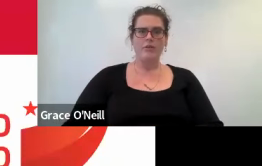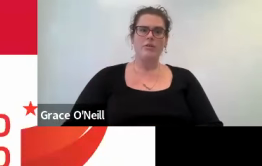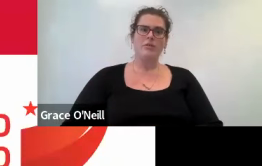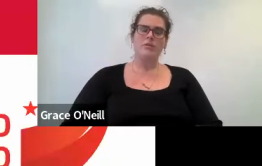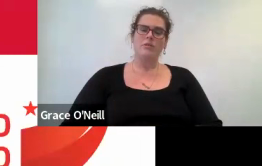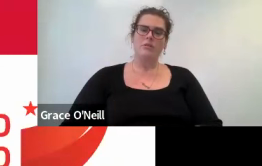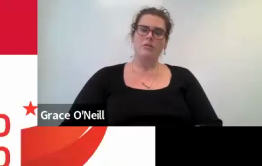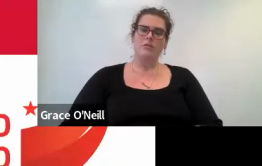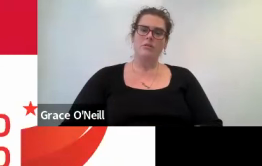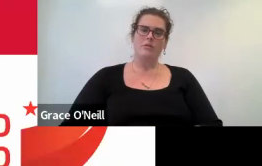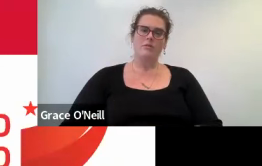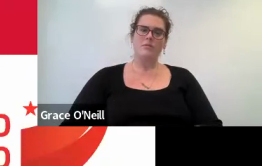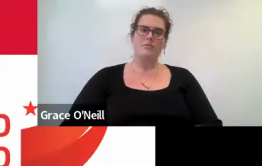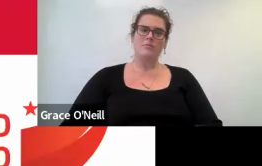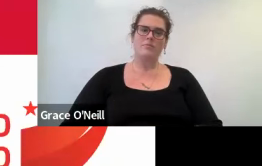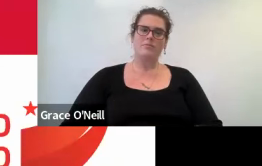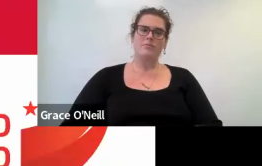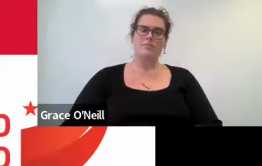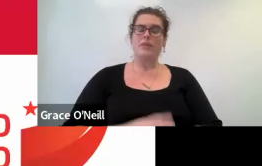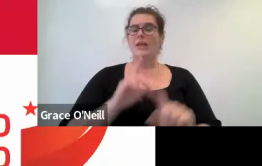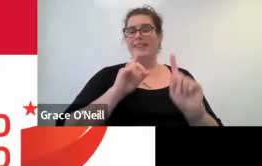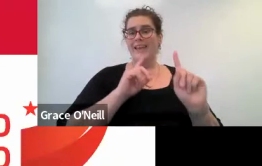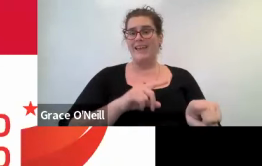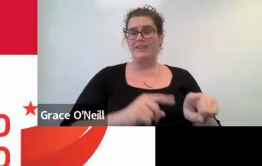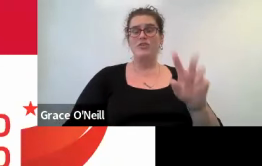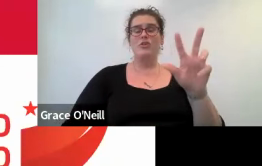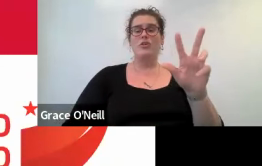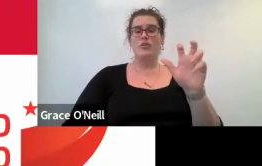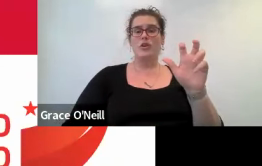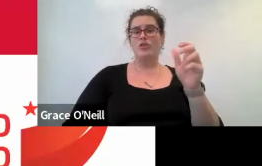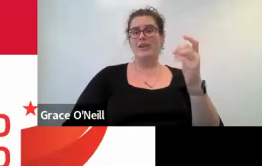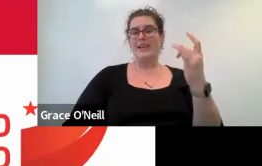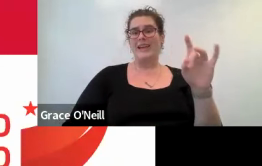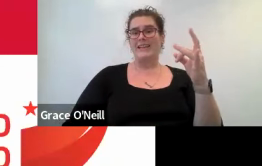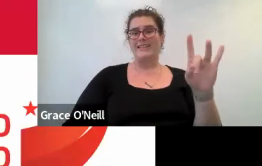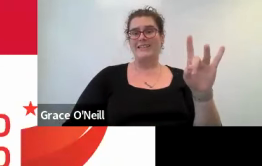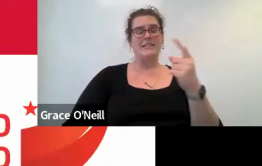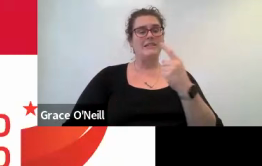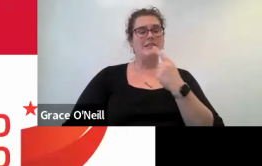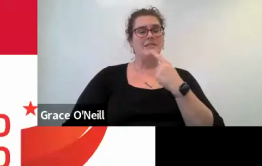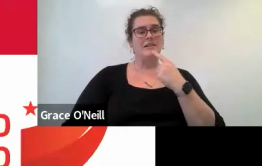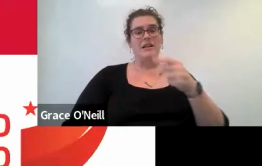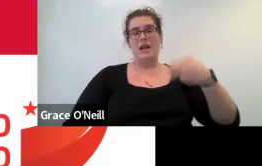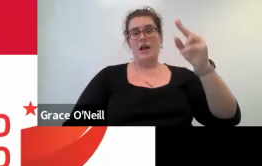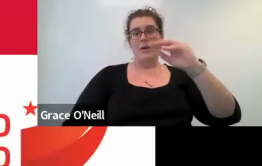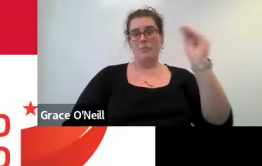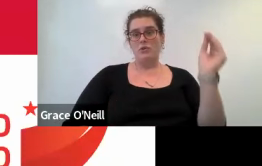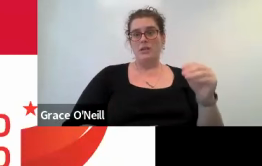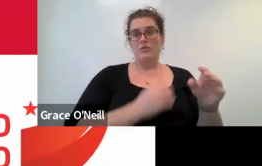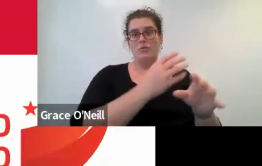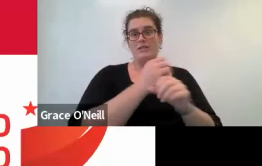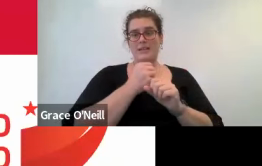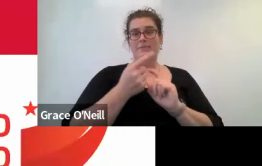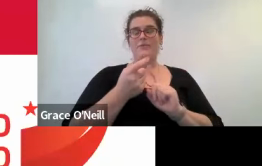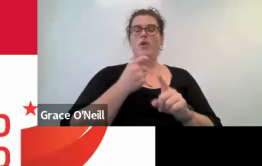The vast majority of participants, which was 318, received their information from a healthcare provider.